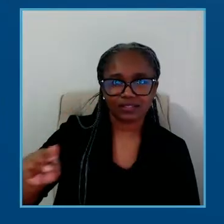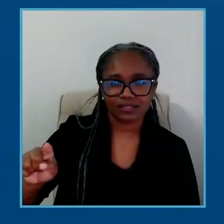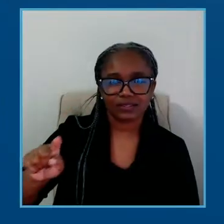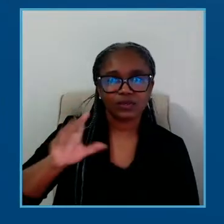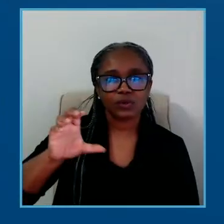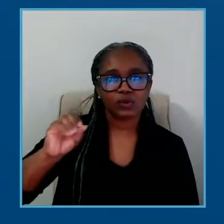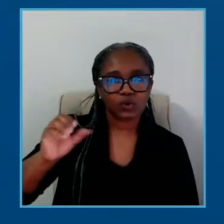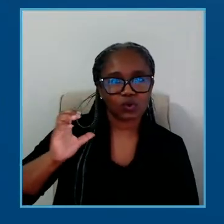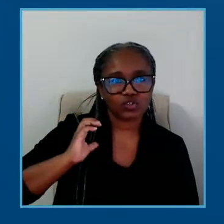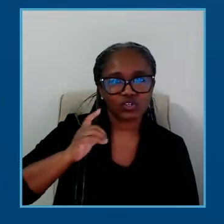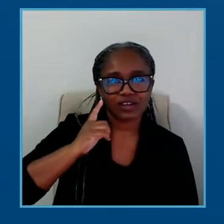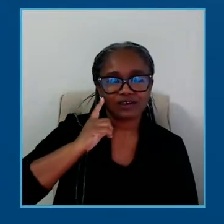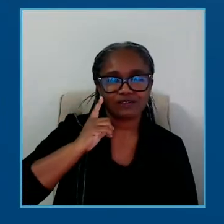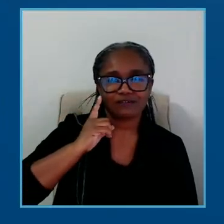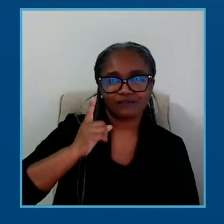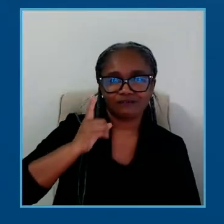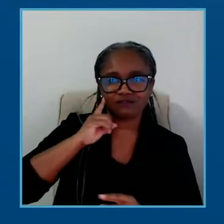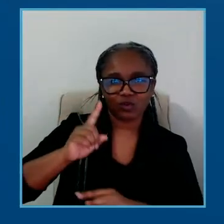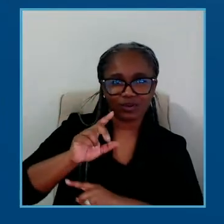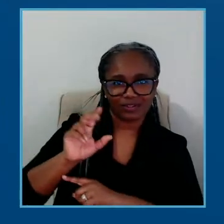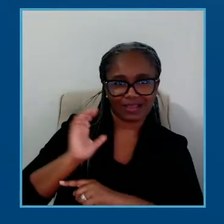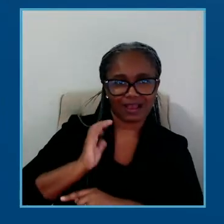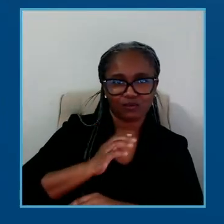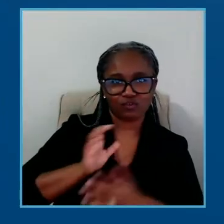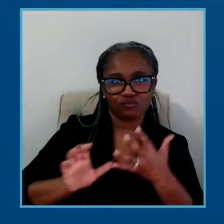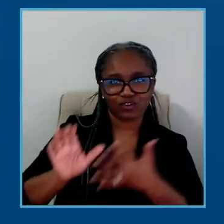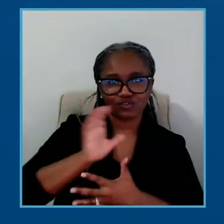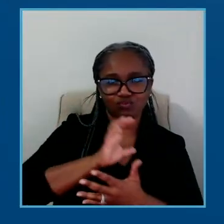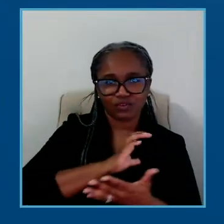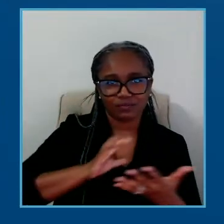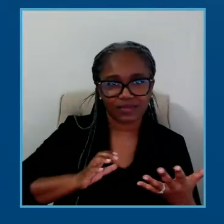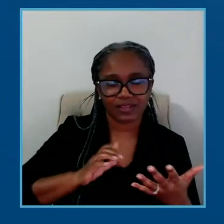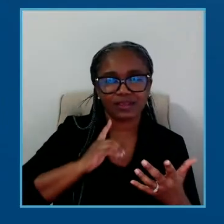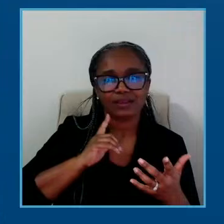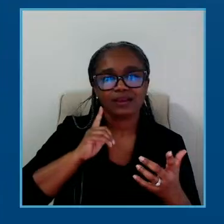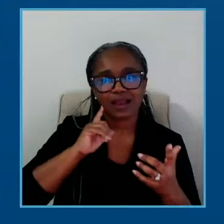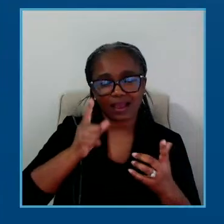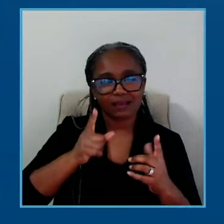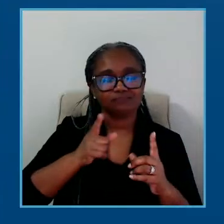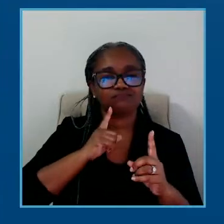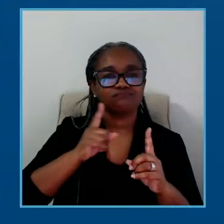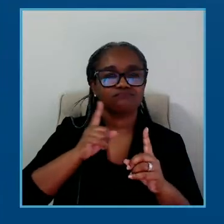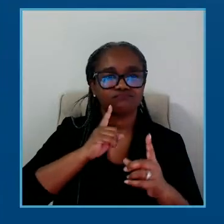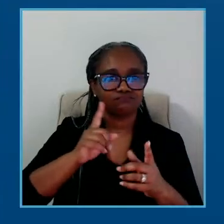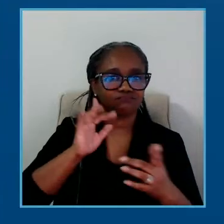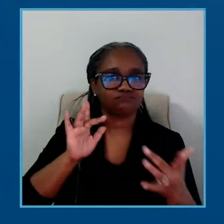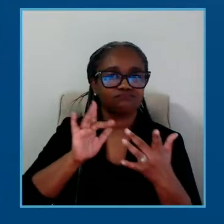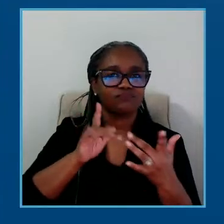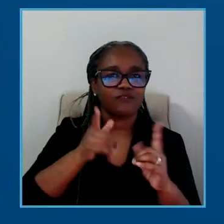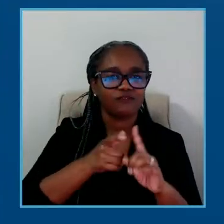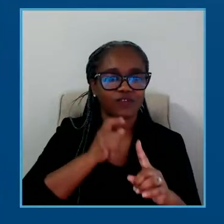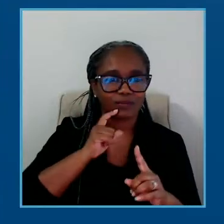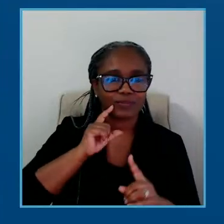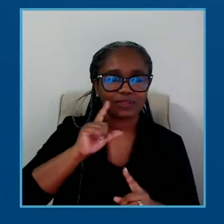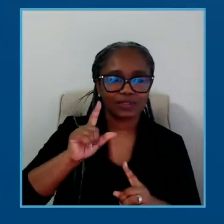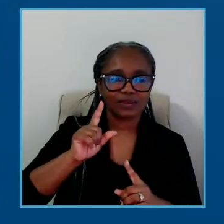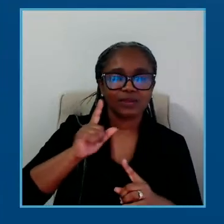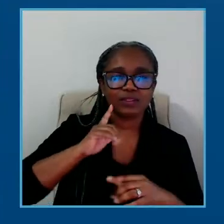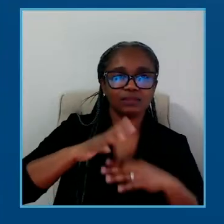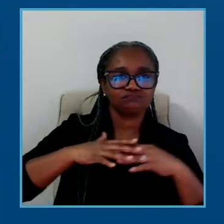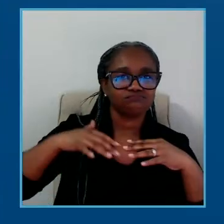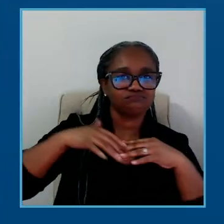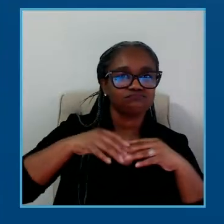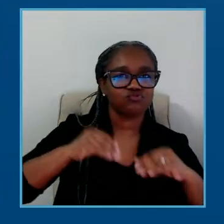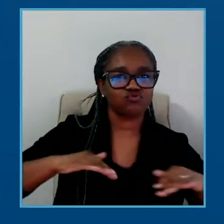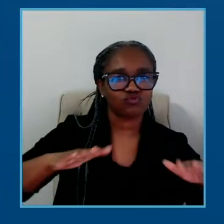ancestral homelands of the Suquamish tribe here on the Port Madison Indian Reservation. And I am also joined by